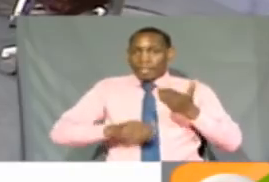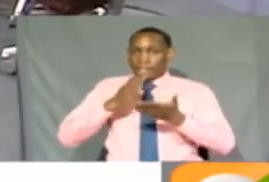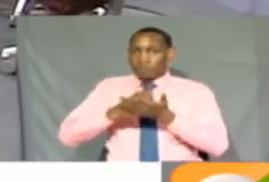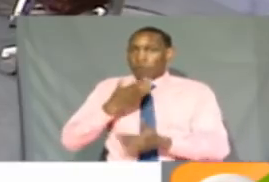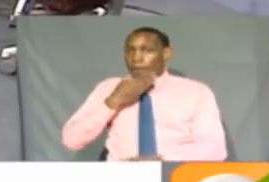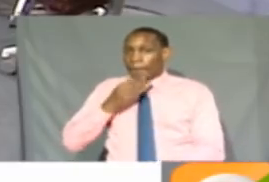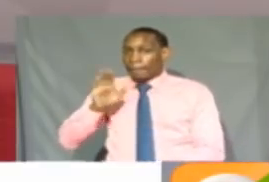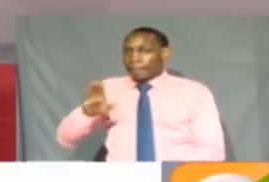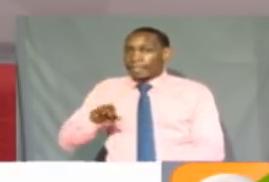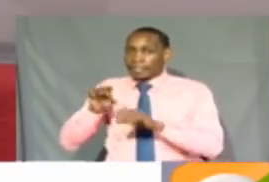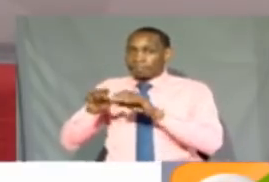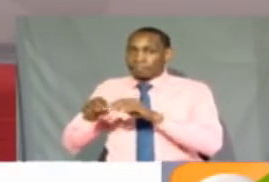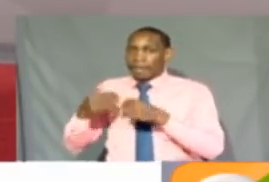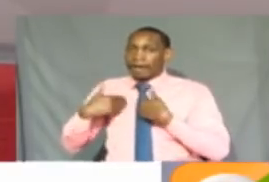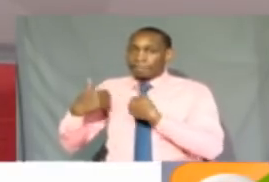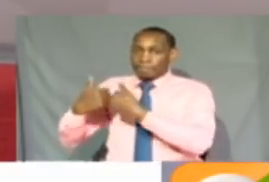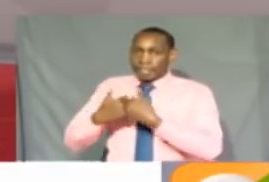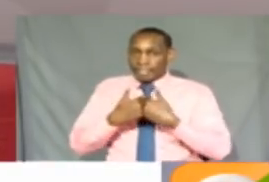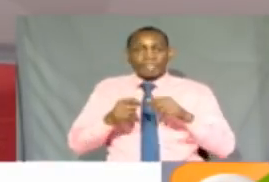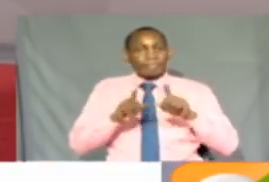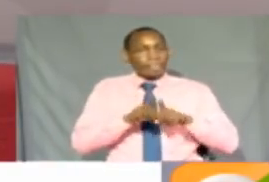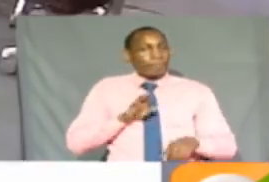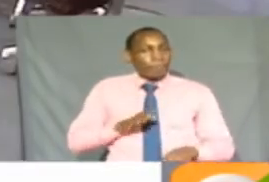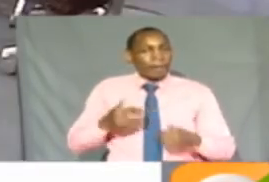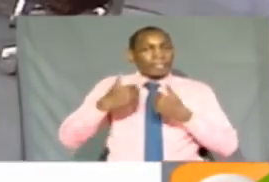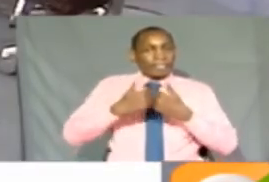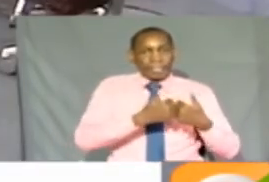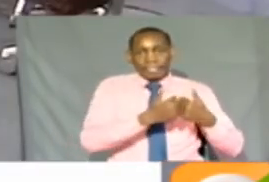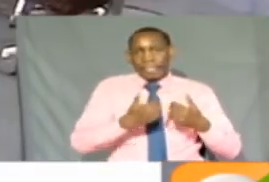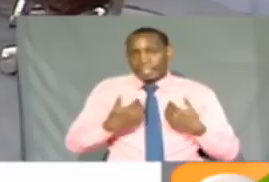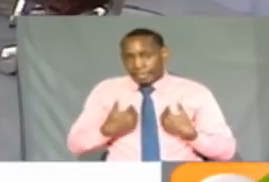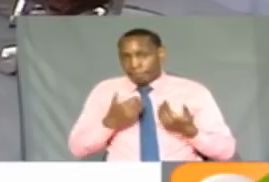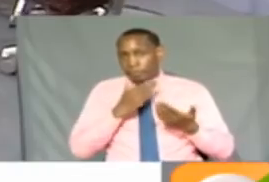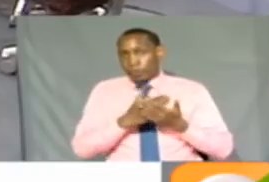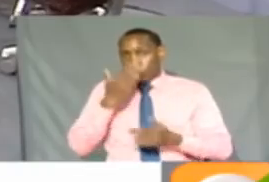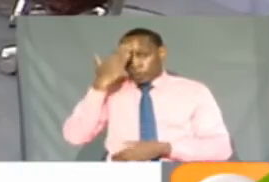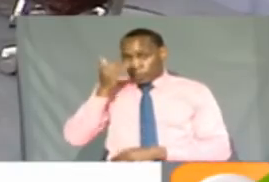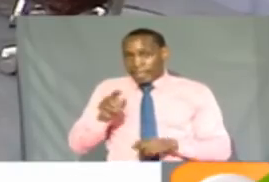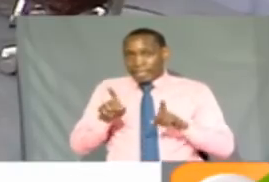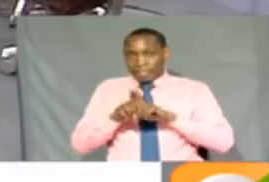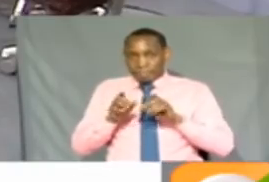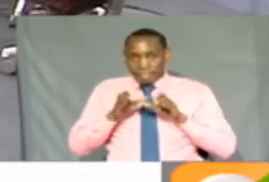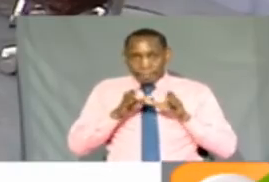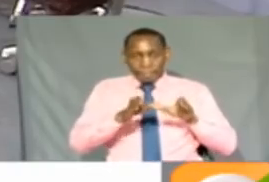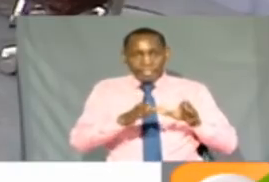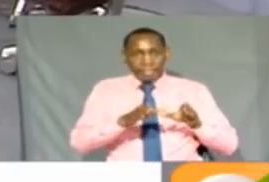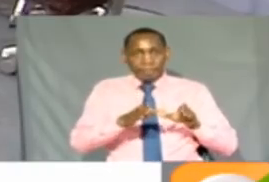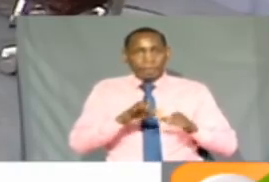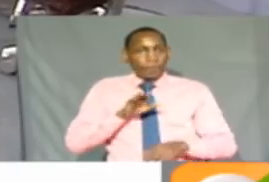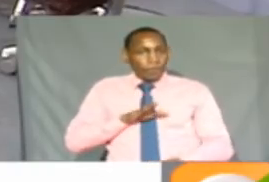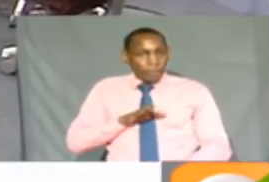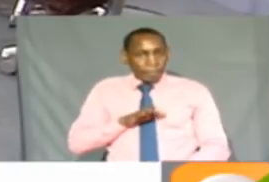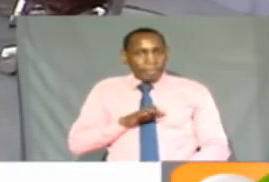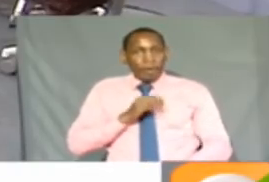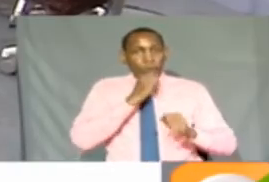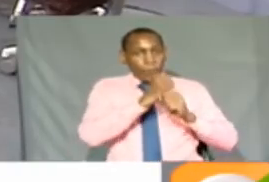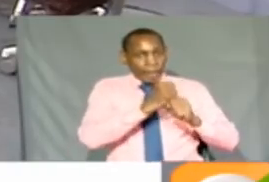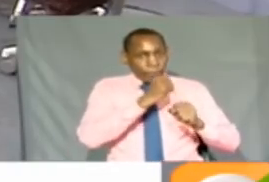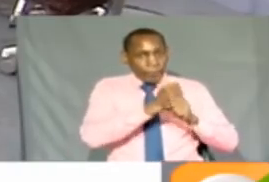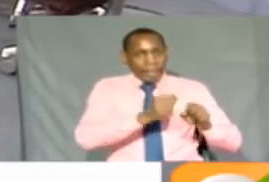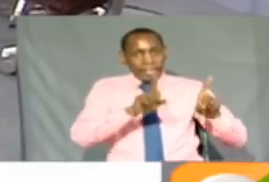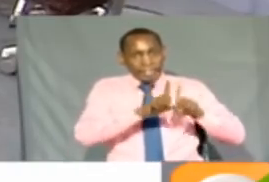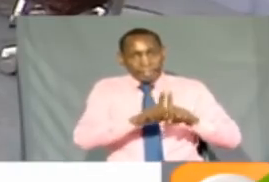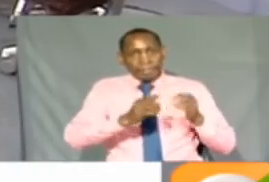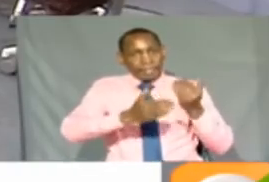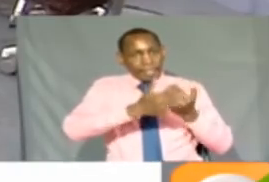struggling, he's approaching you, you're struggling just as much as he is, right? Exactly. So why can't that same pressure be put on these young ladies to get a job as well,